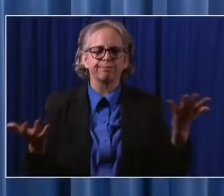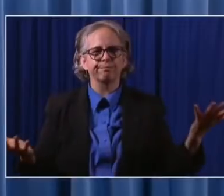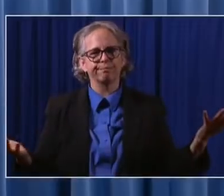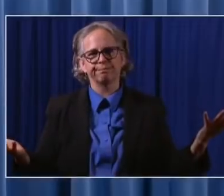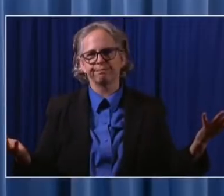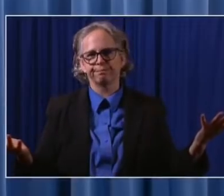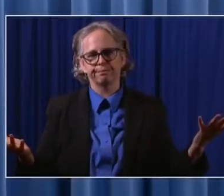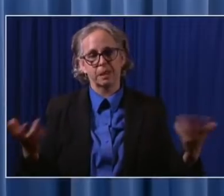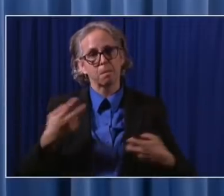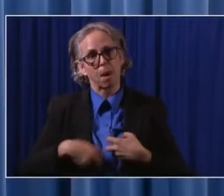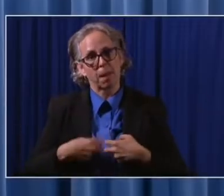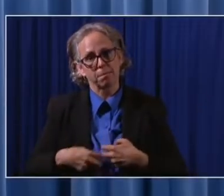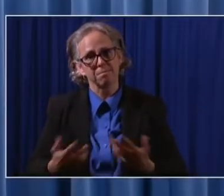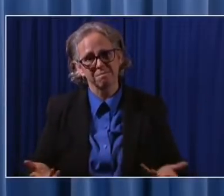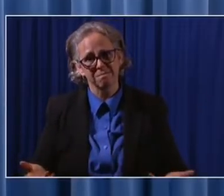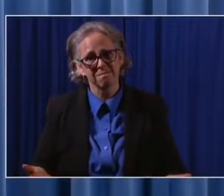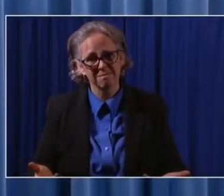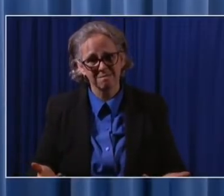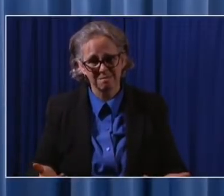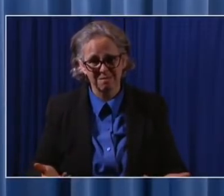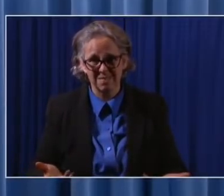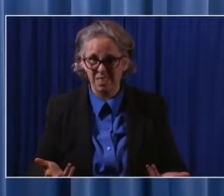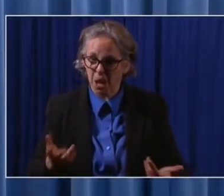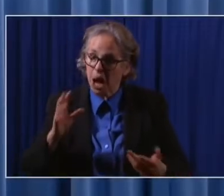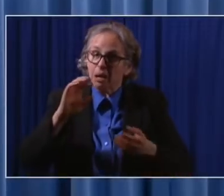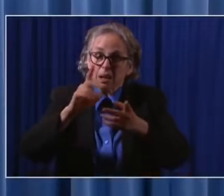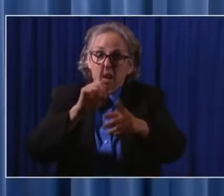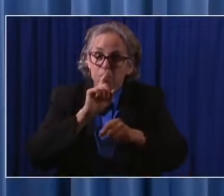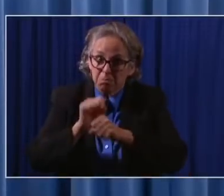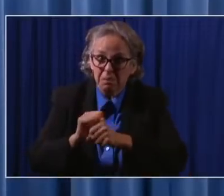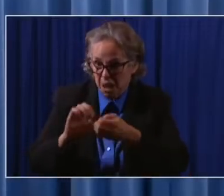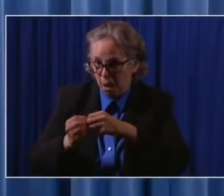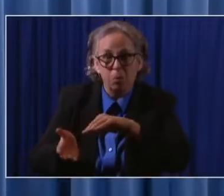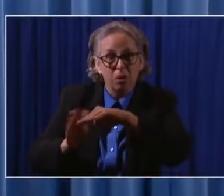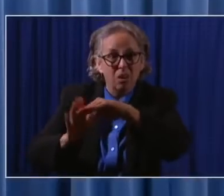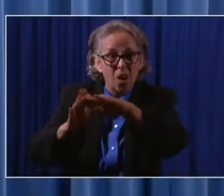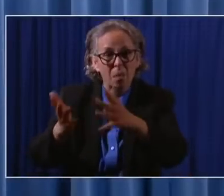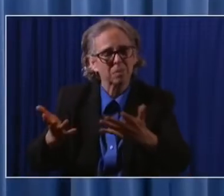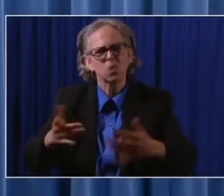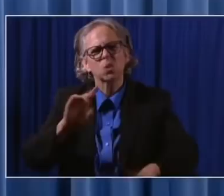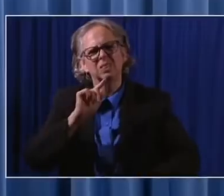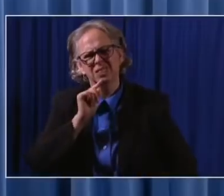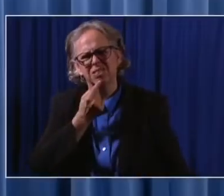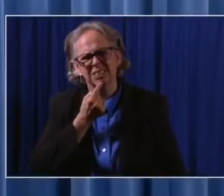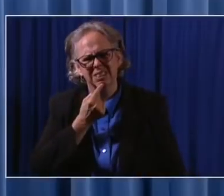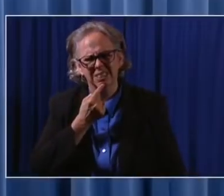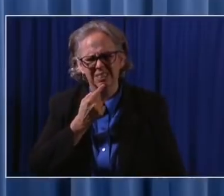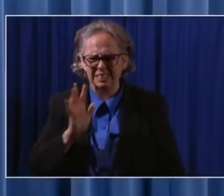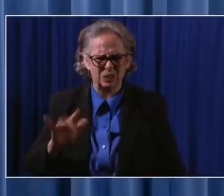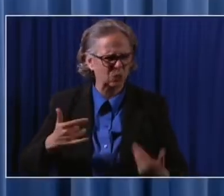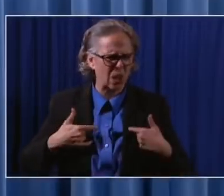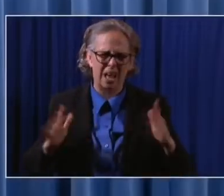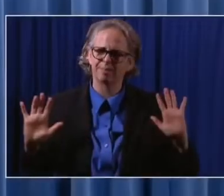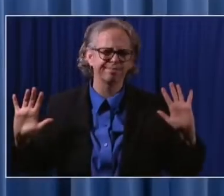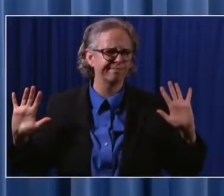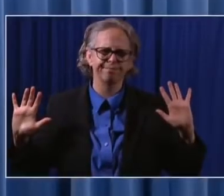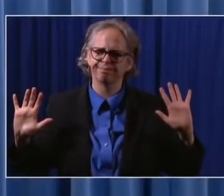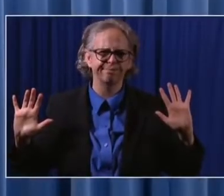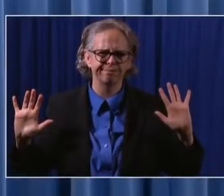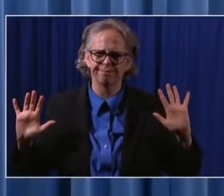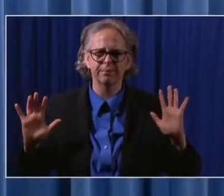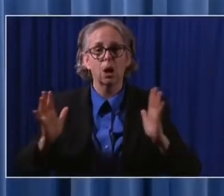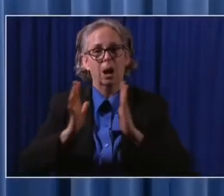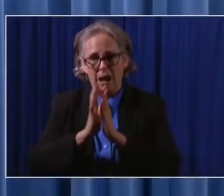direction, and we feel very, very strongly that, look, we've got to protect people, and we've